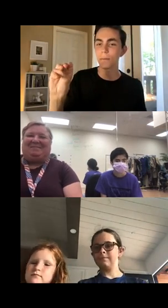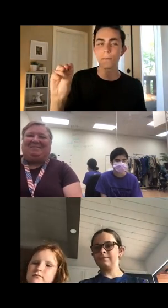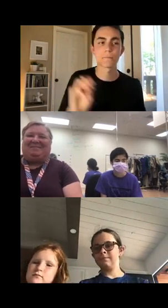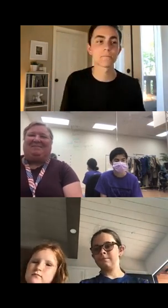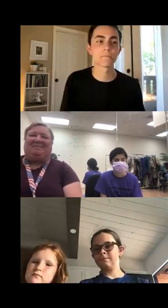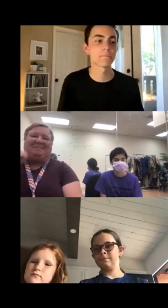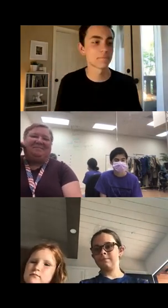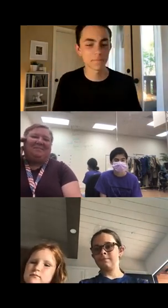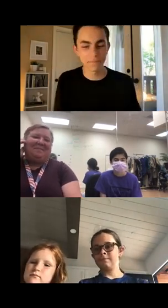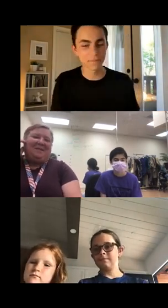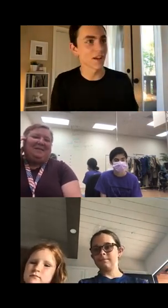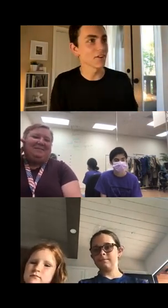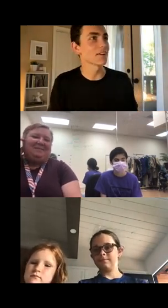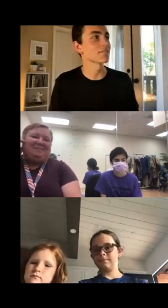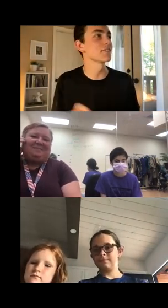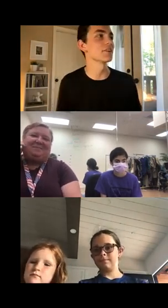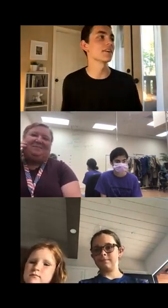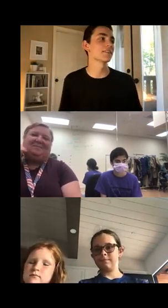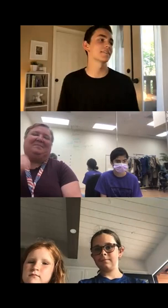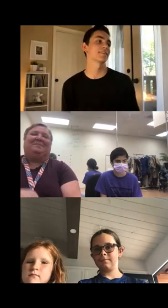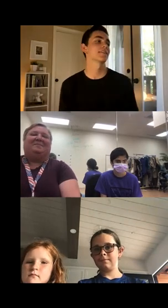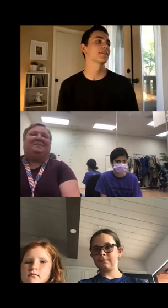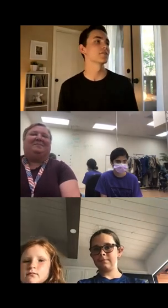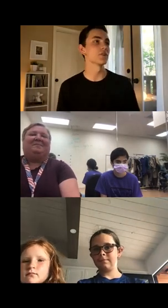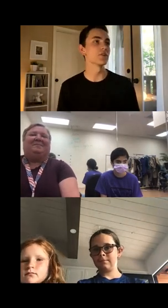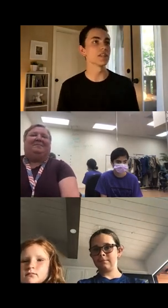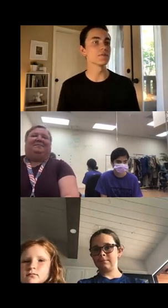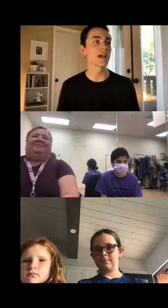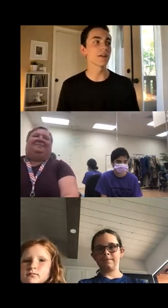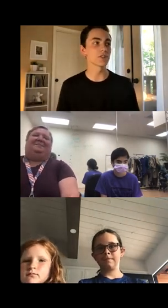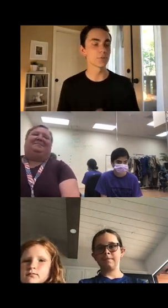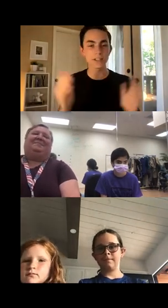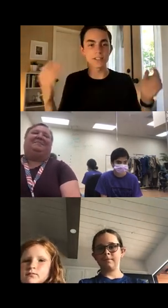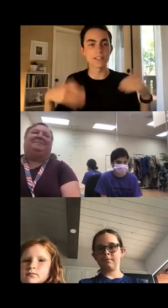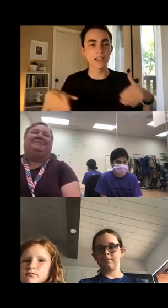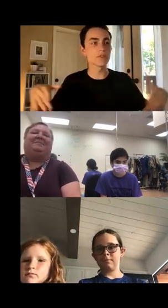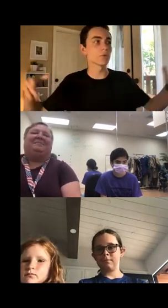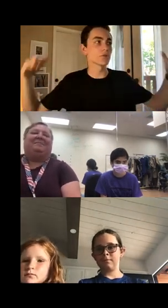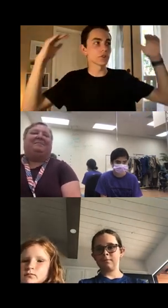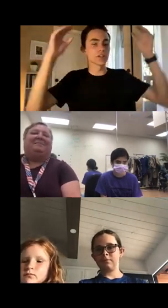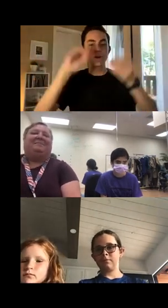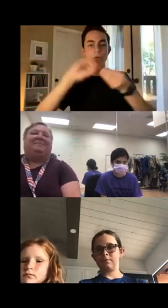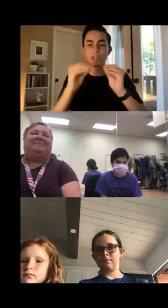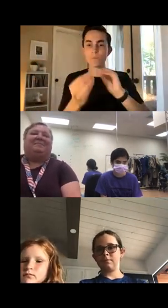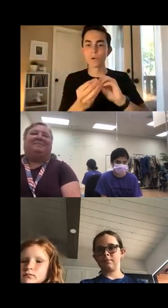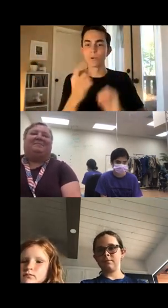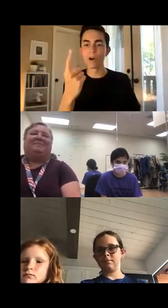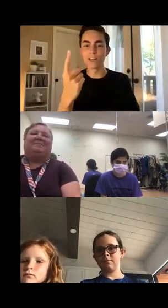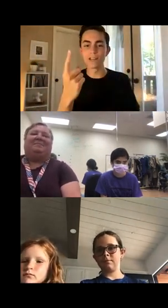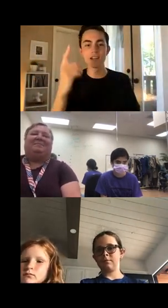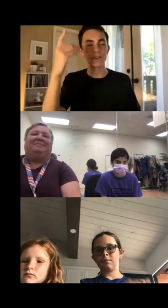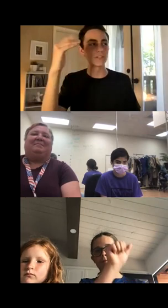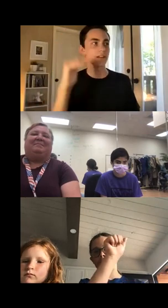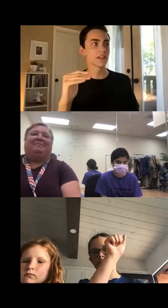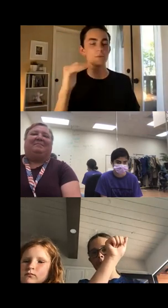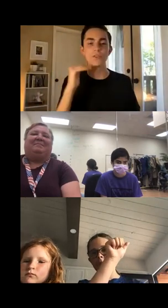Same. All right. Very good. So there are those names again. I want you to practice these names. So we'll start with number 1.